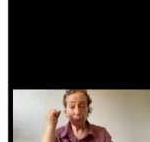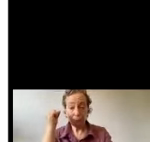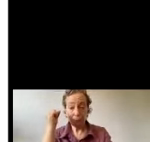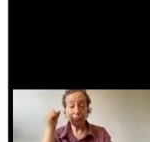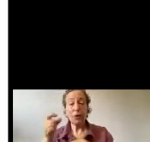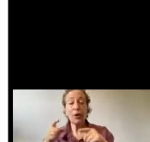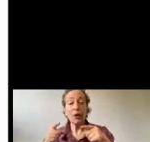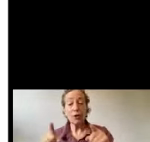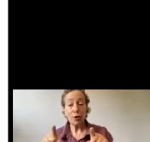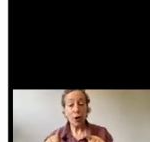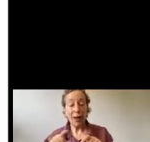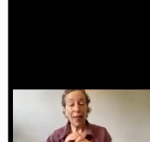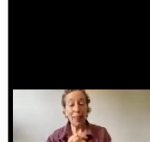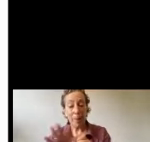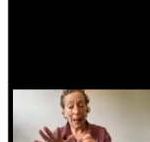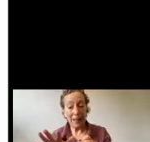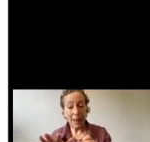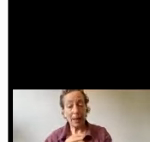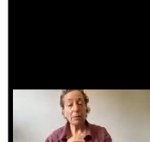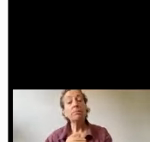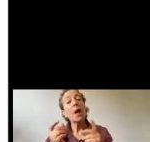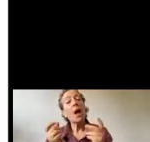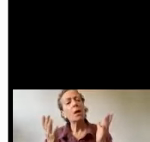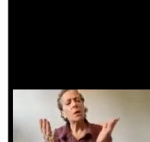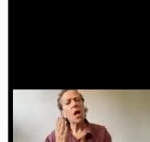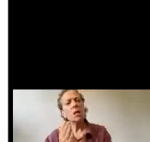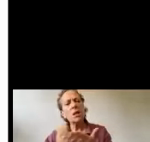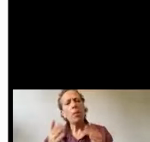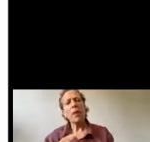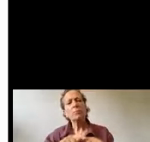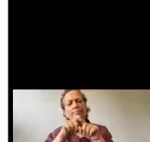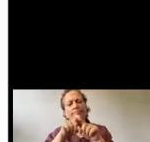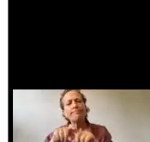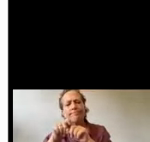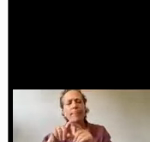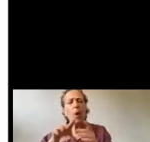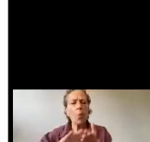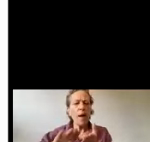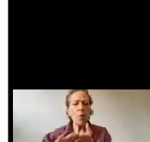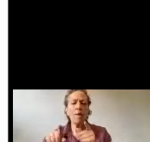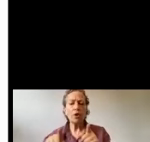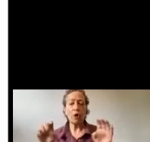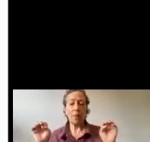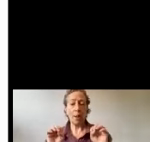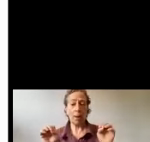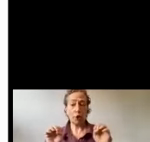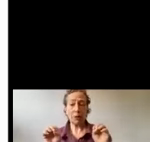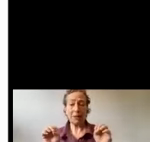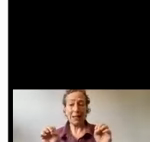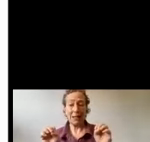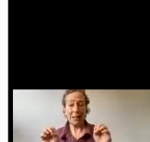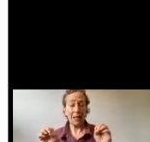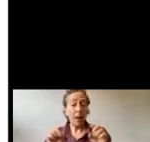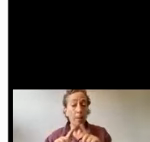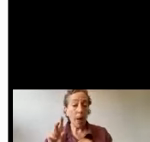this pandemic. There are a lot of things that had been waived during the public health emergency, but the applicability